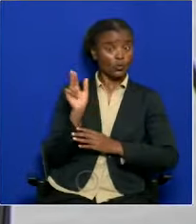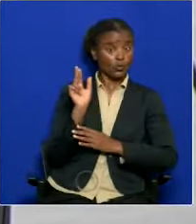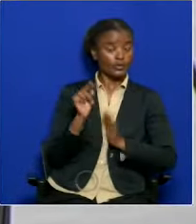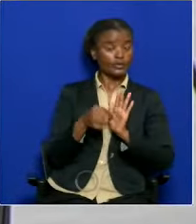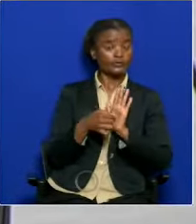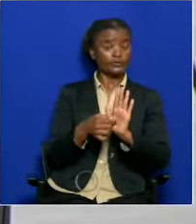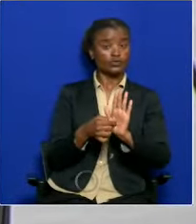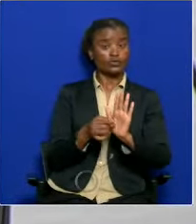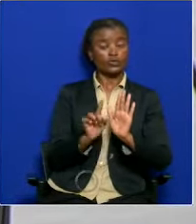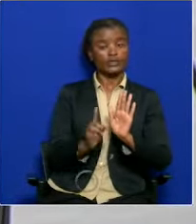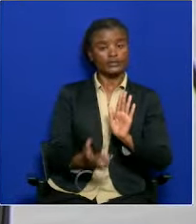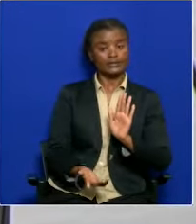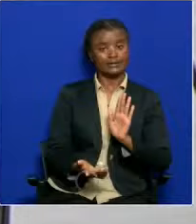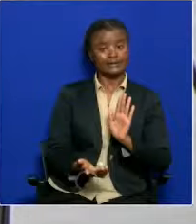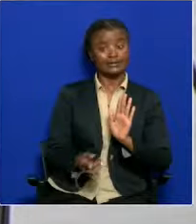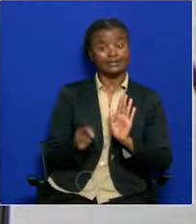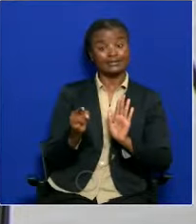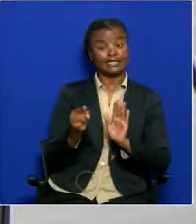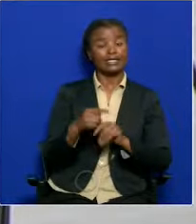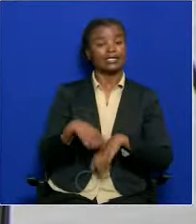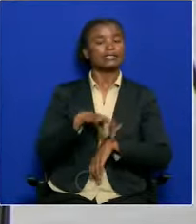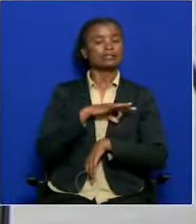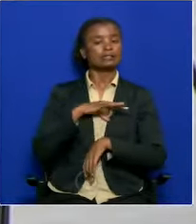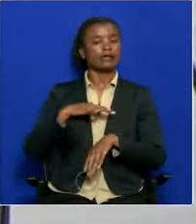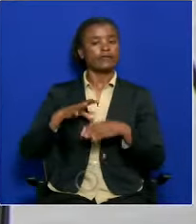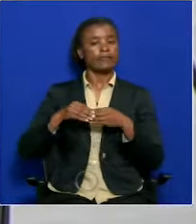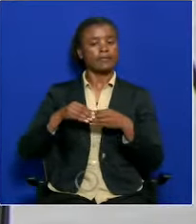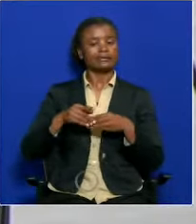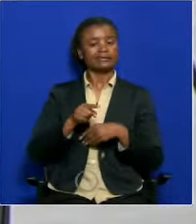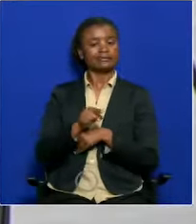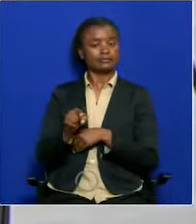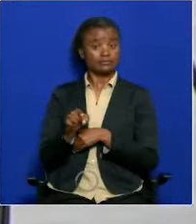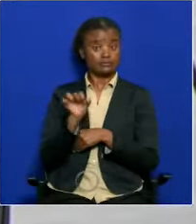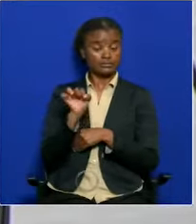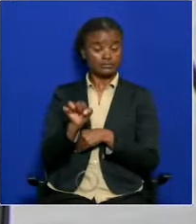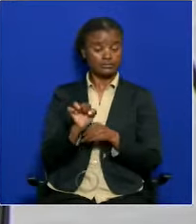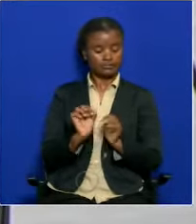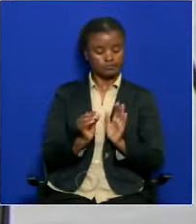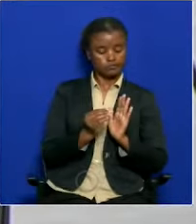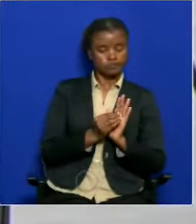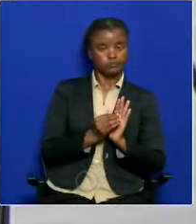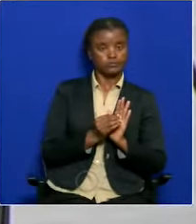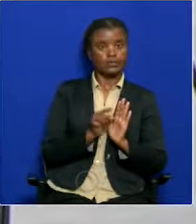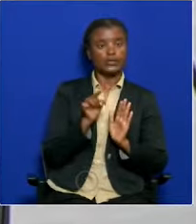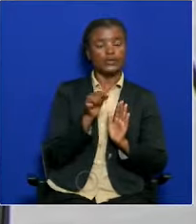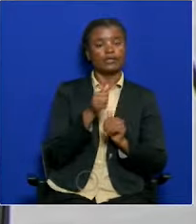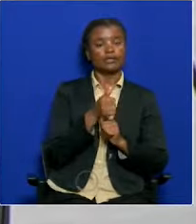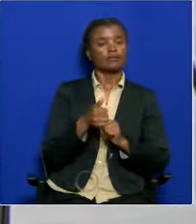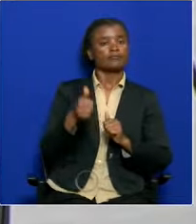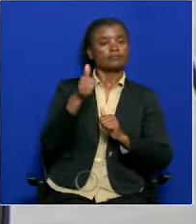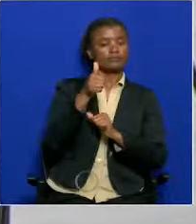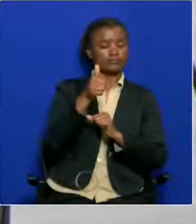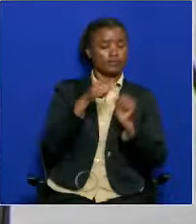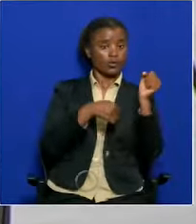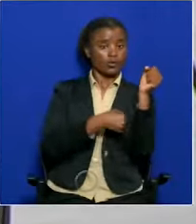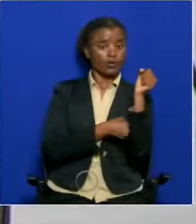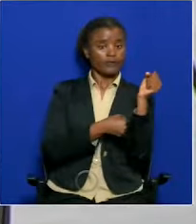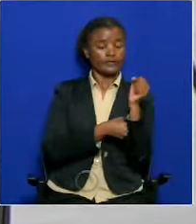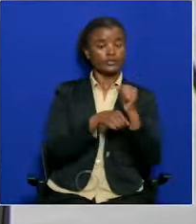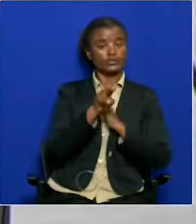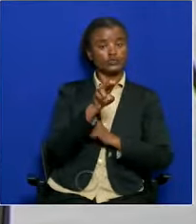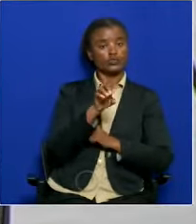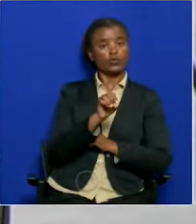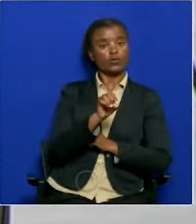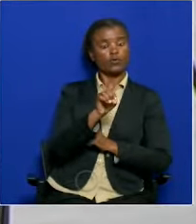the official's business address record as headquarters 284 Pretoria Street, Pretoria.